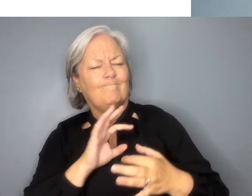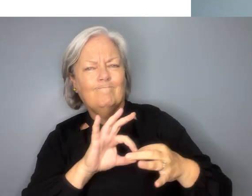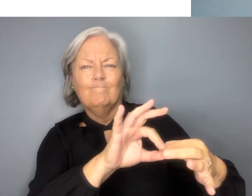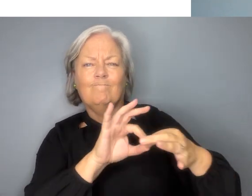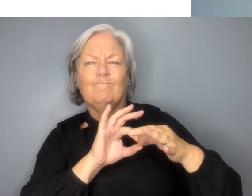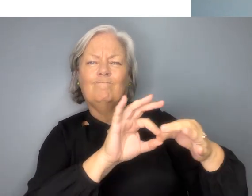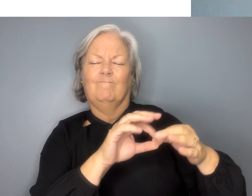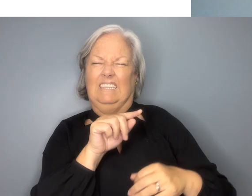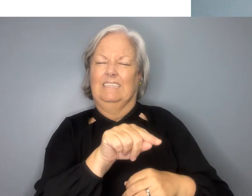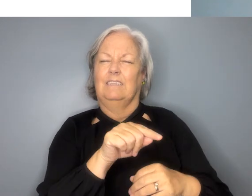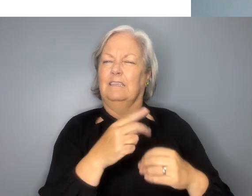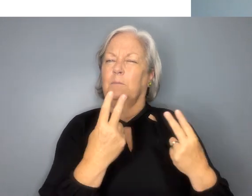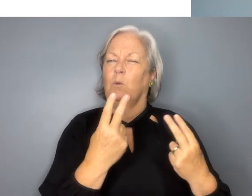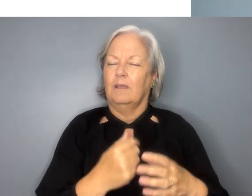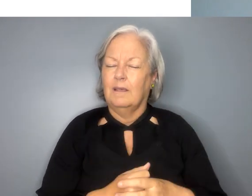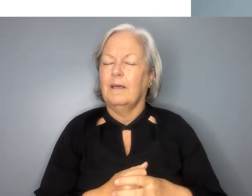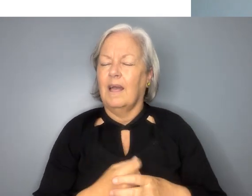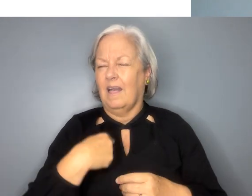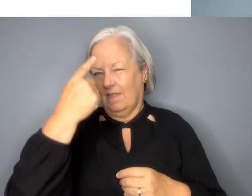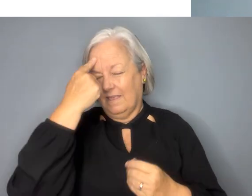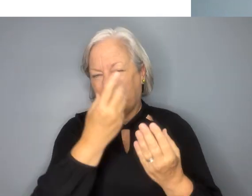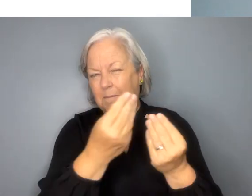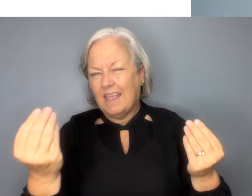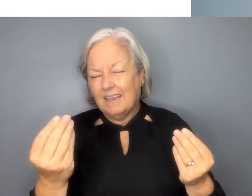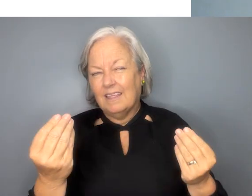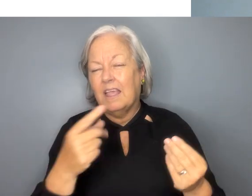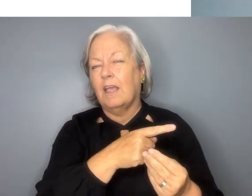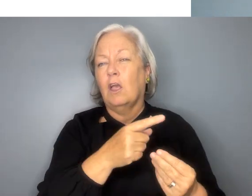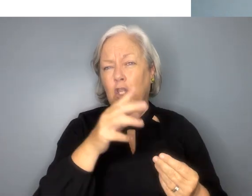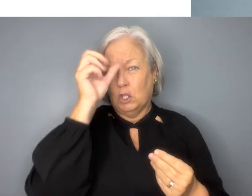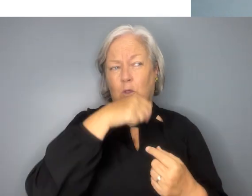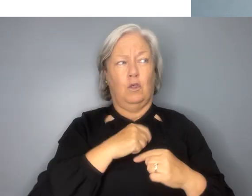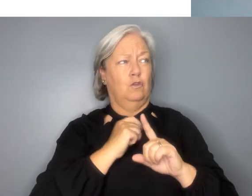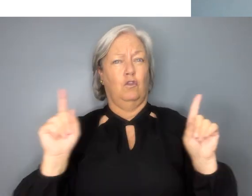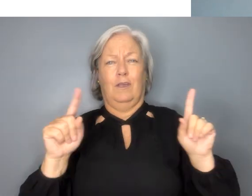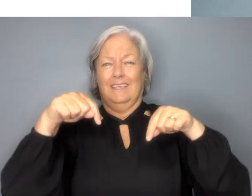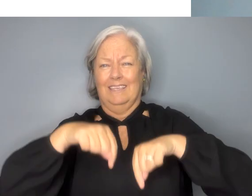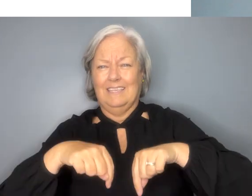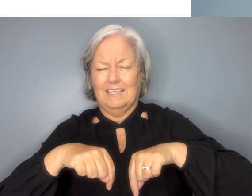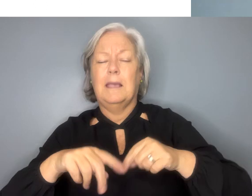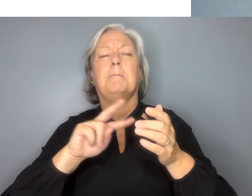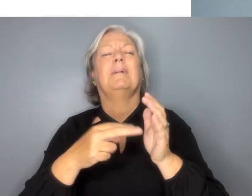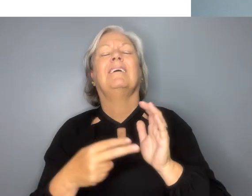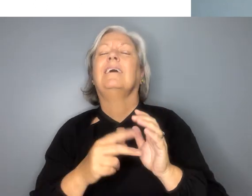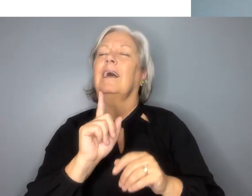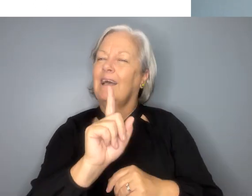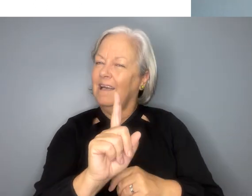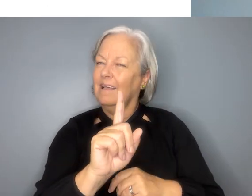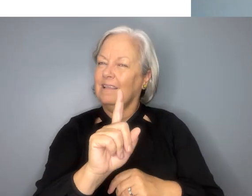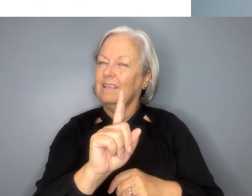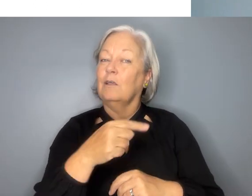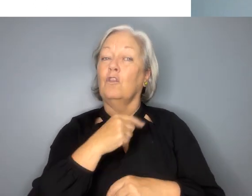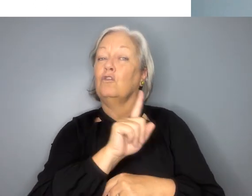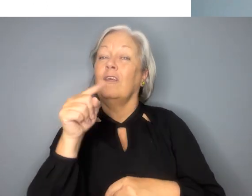I think that it can often be a hesitance or there's an assumption that we're not in the room because that space has not been welcoming